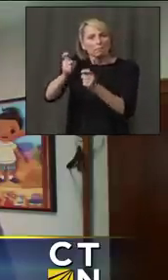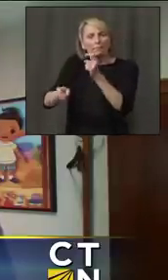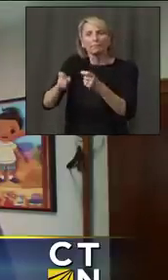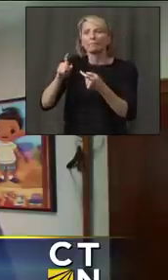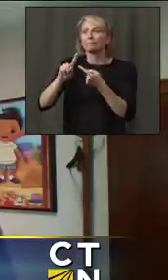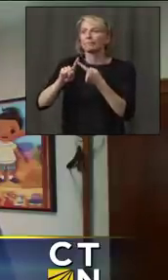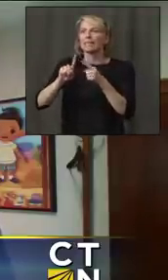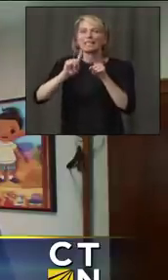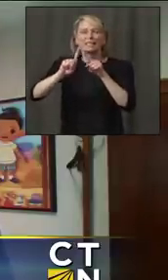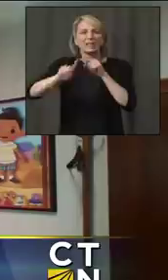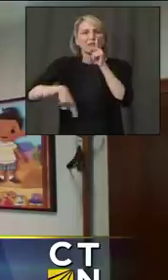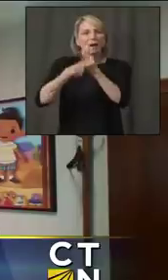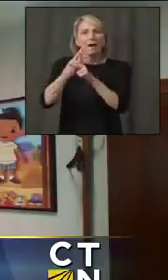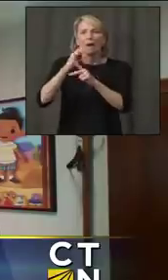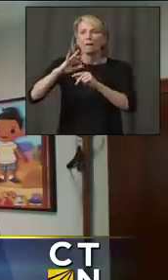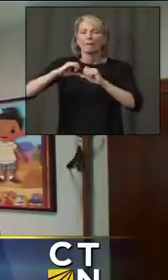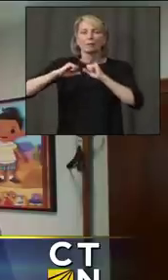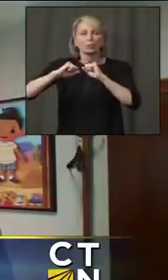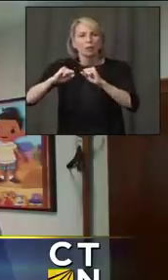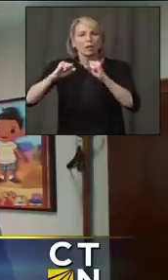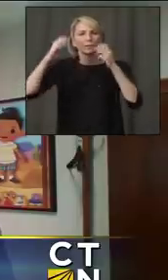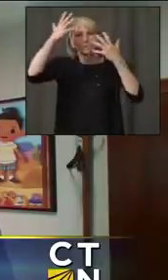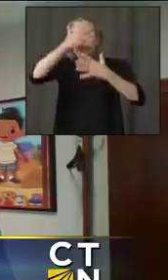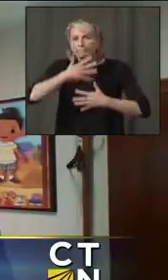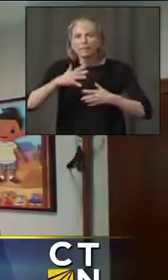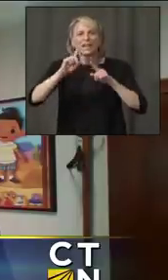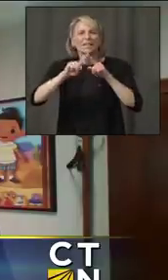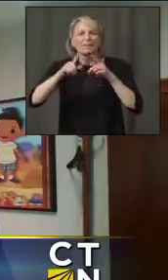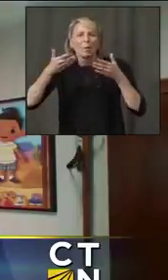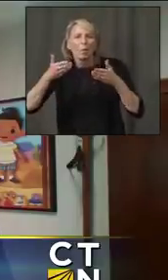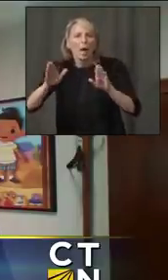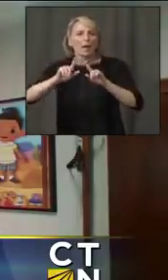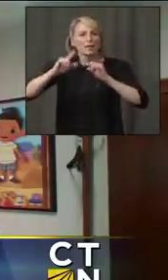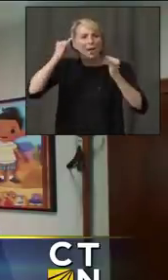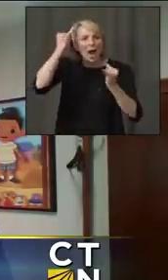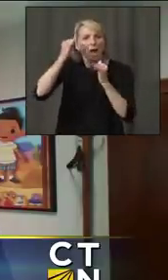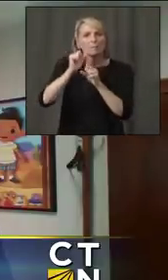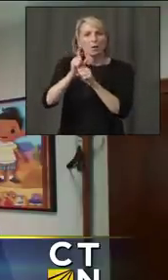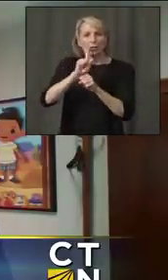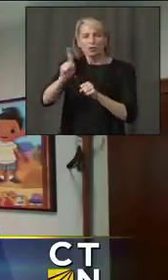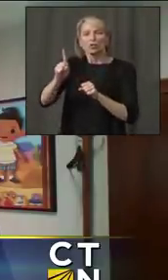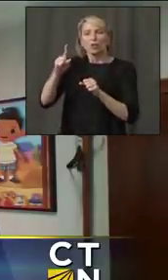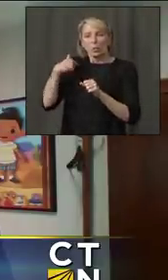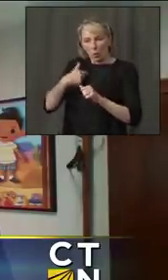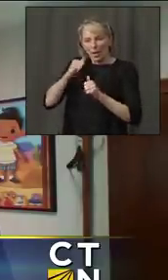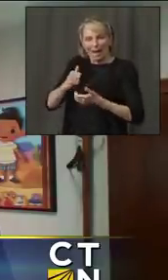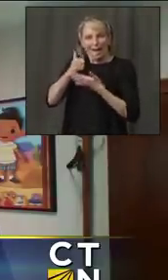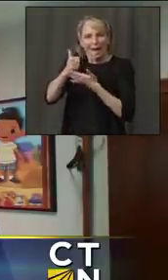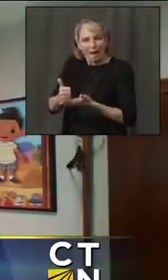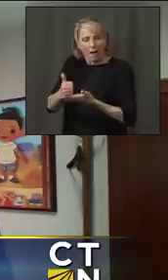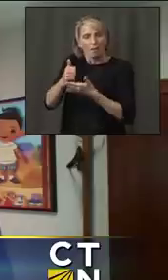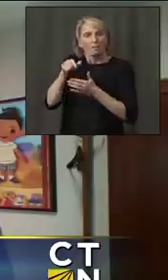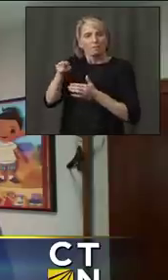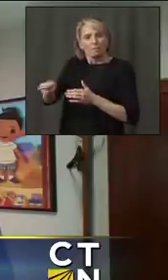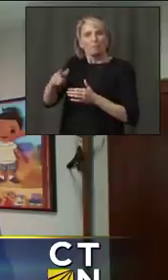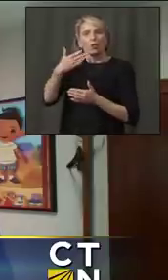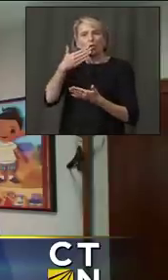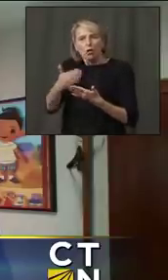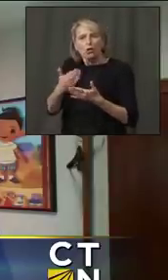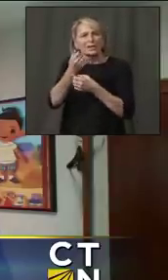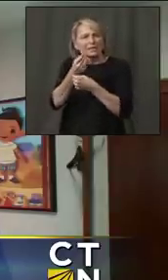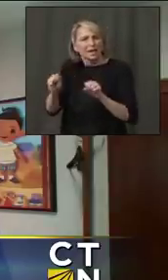protective coverings, and different strategies to make sure that we can successfully meet their needs in the building.